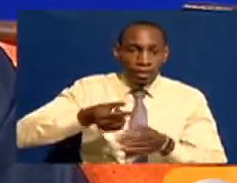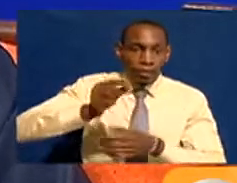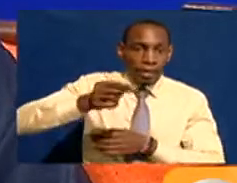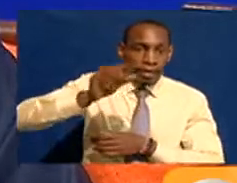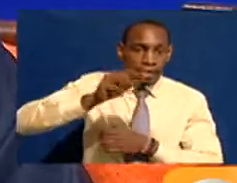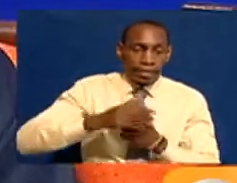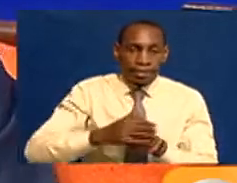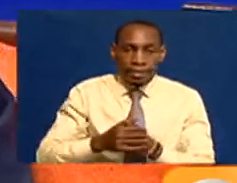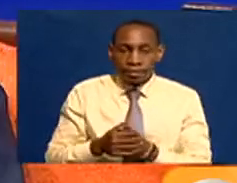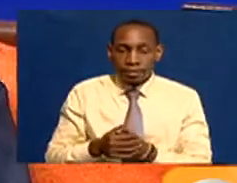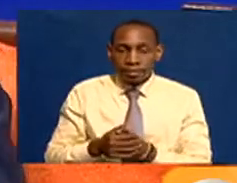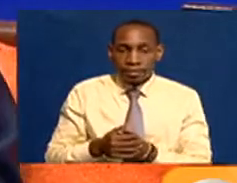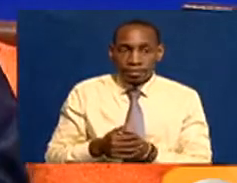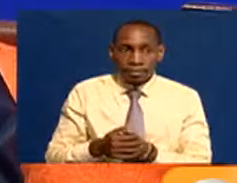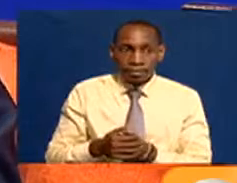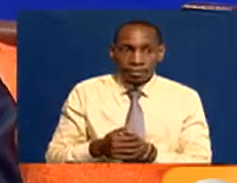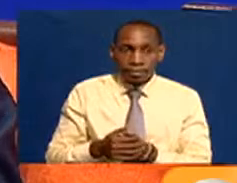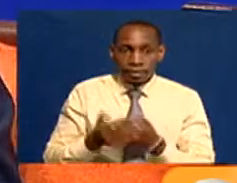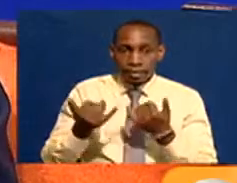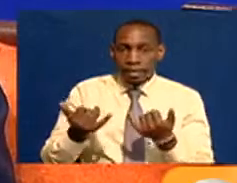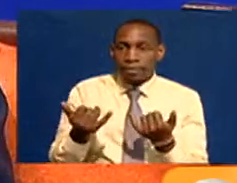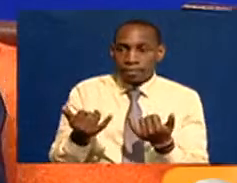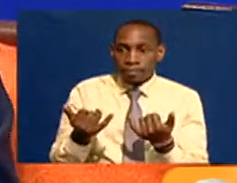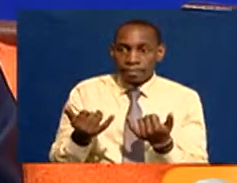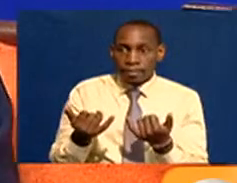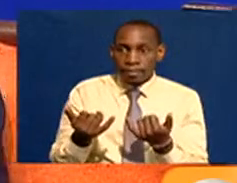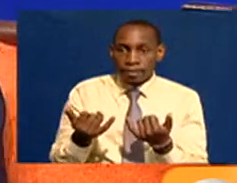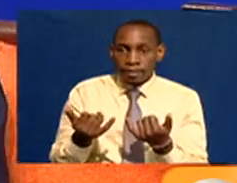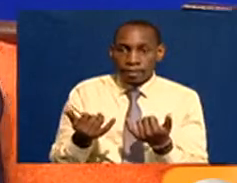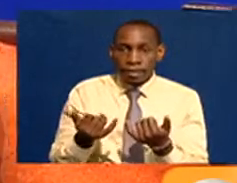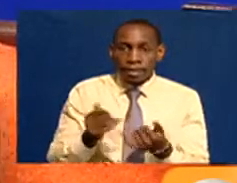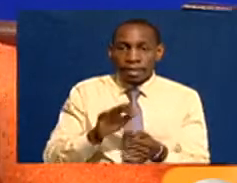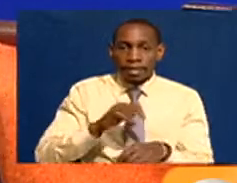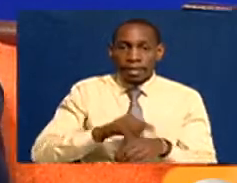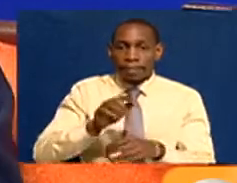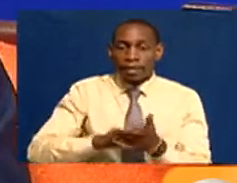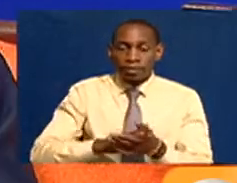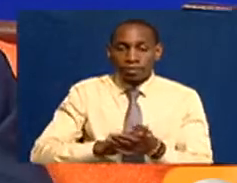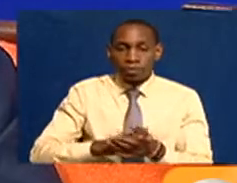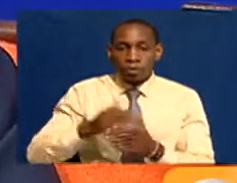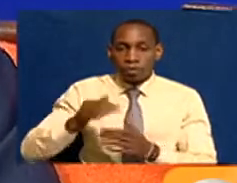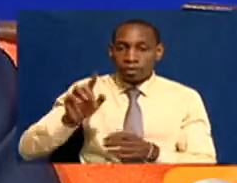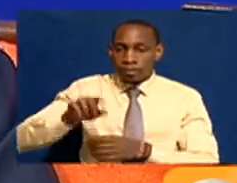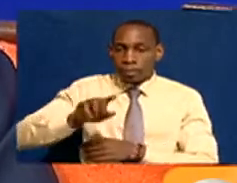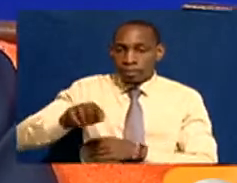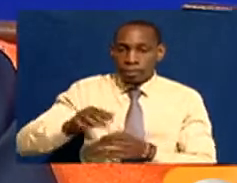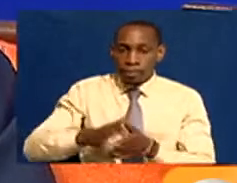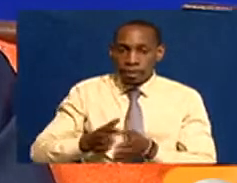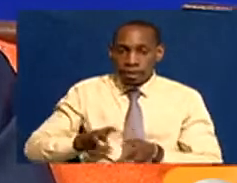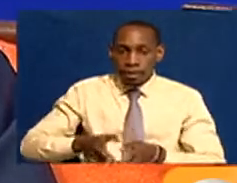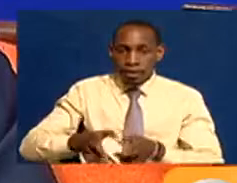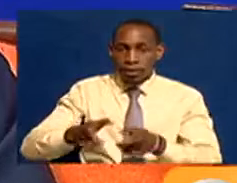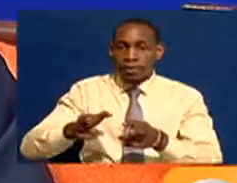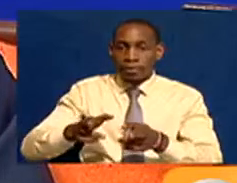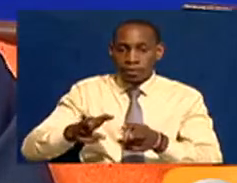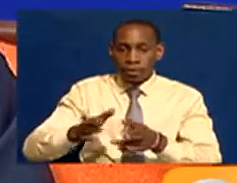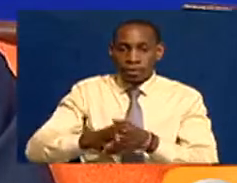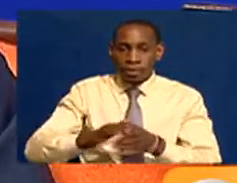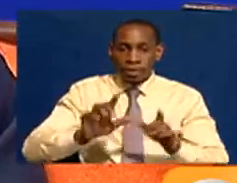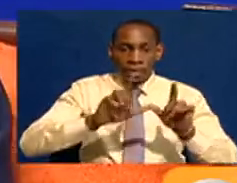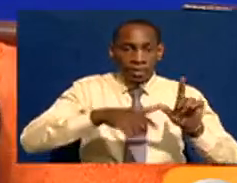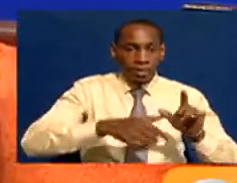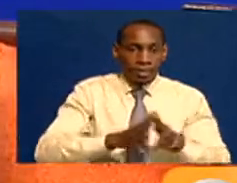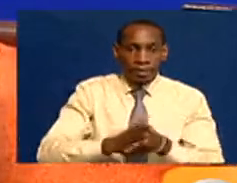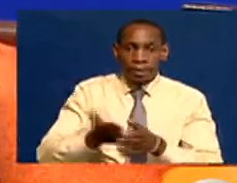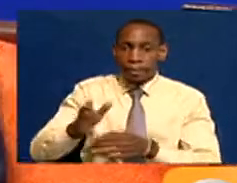up, it reaches a stage where if you become a very notorious offender, we cancel your driving license, we take you back to